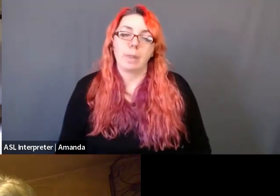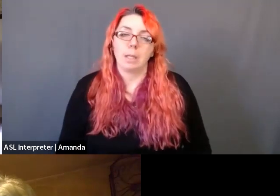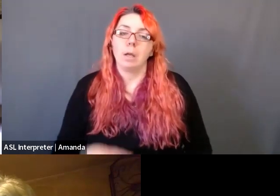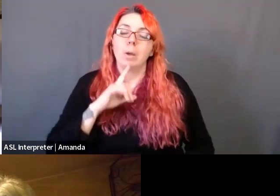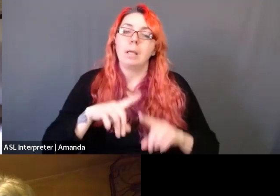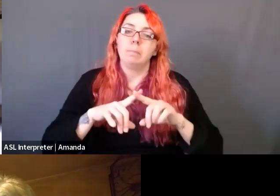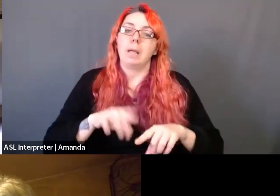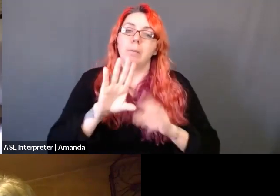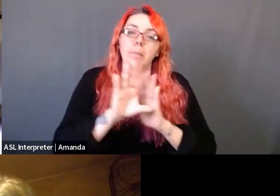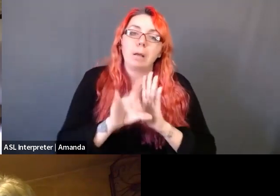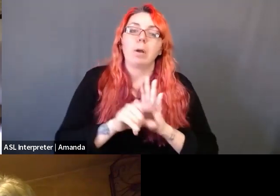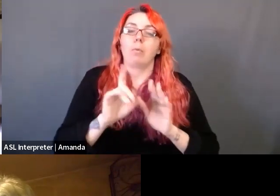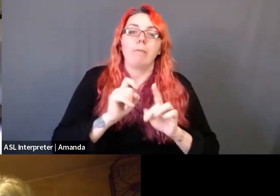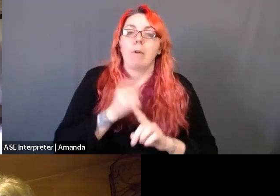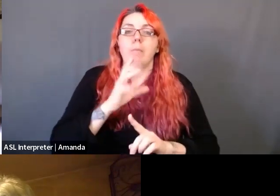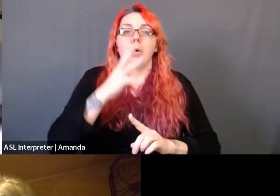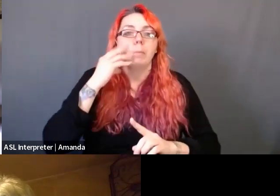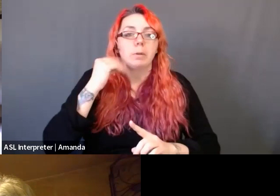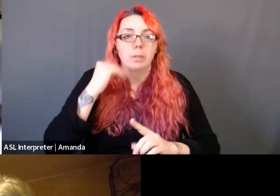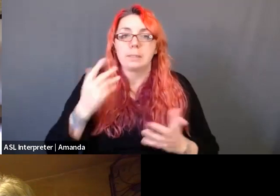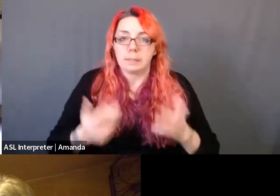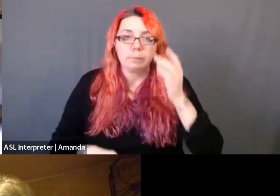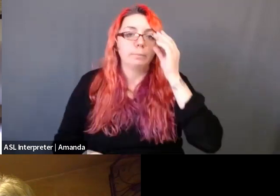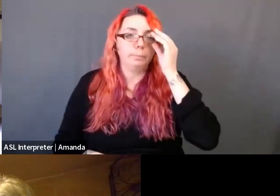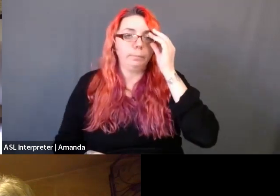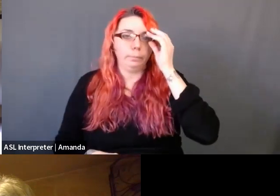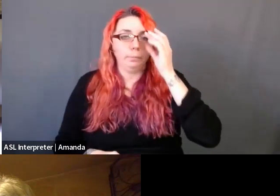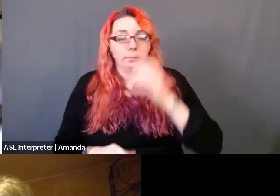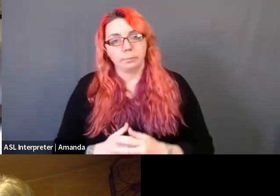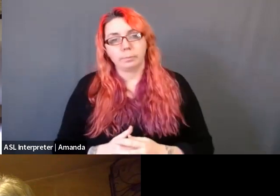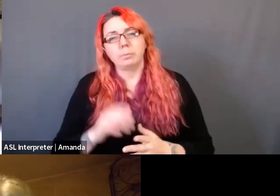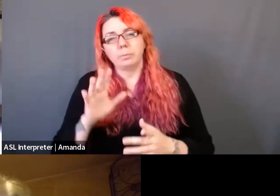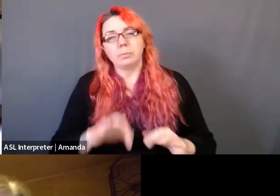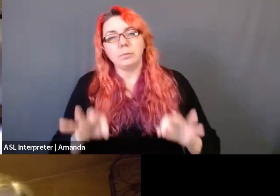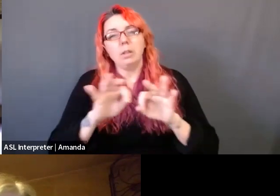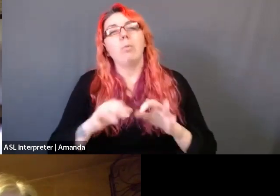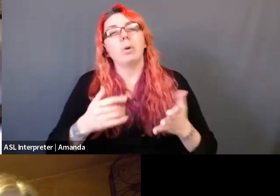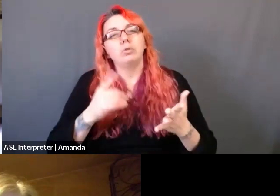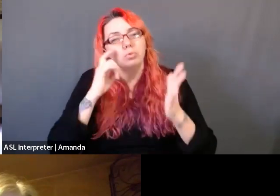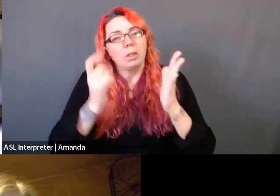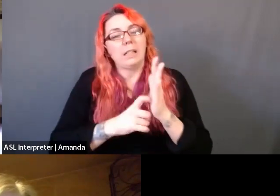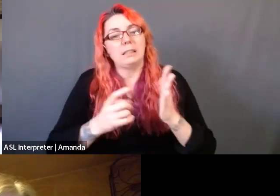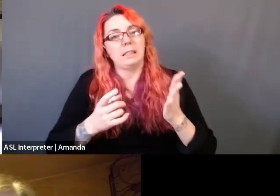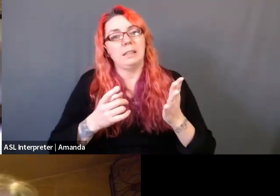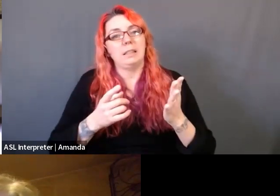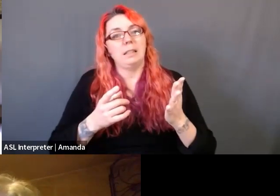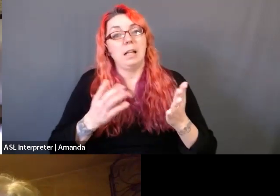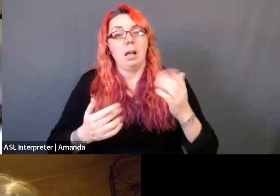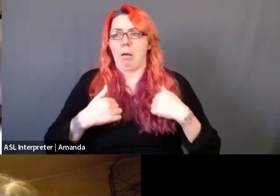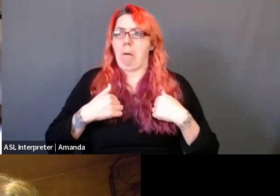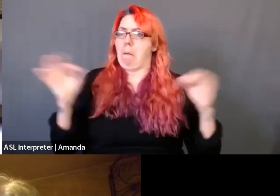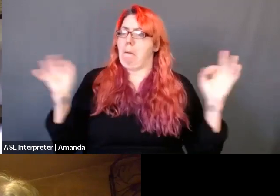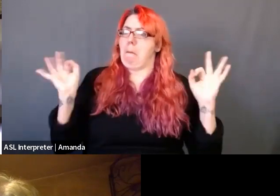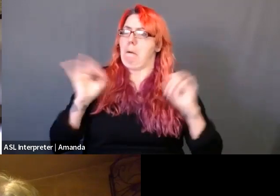engaging with any kind of content. And so being mindful of that is just how it's landing for different folks, because sometimes we're talking about our